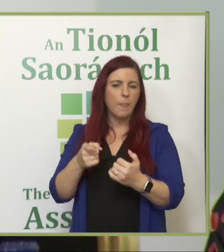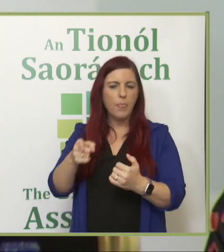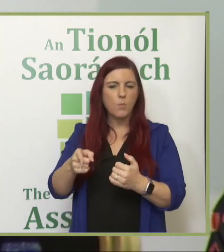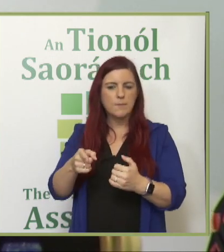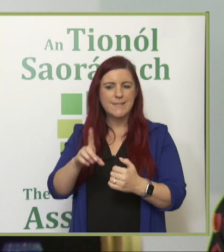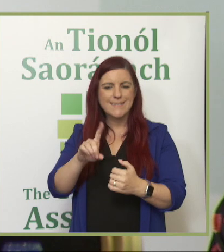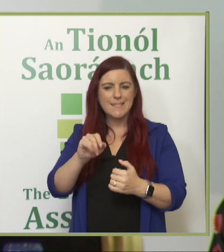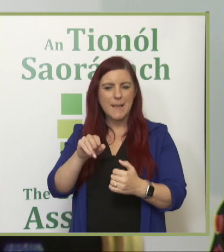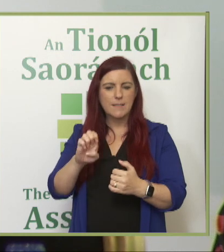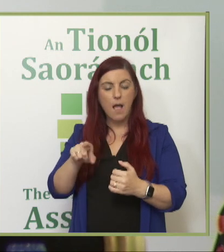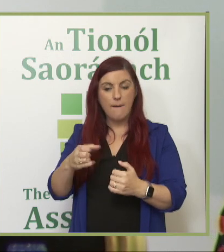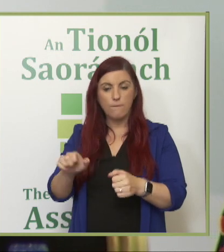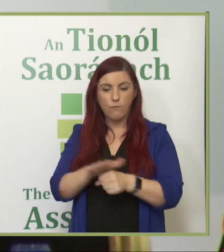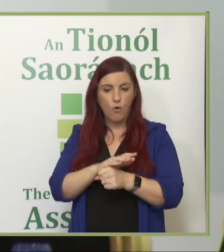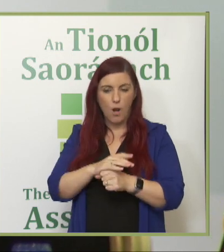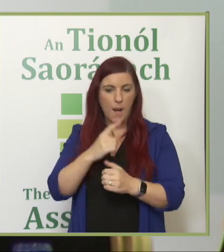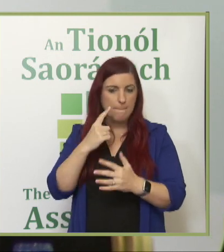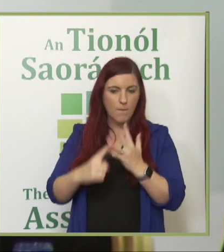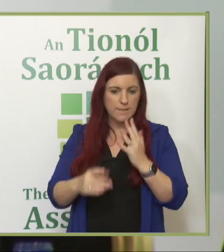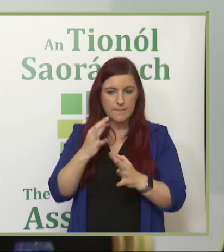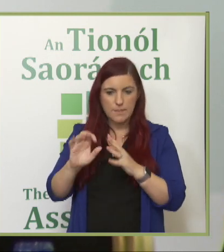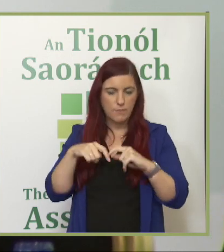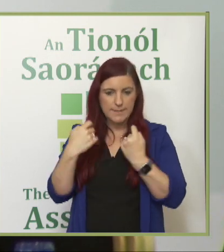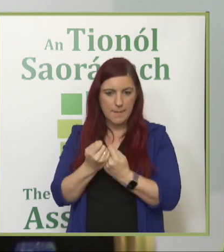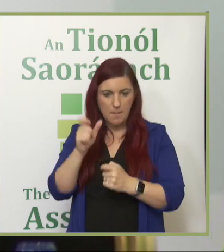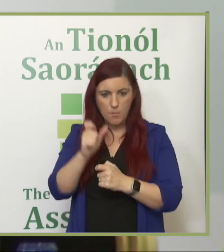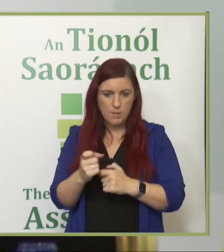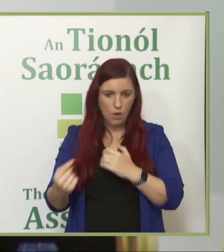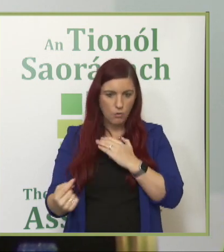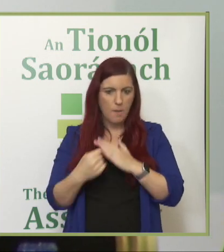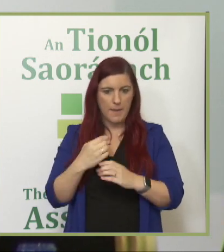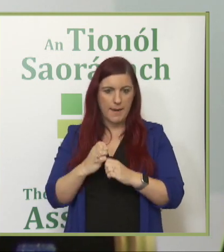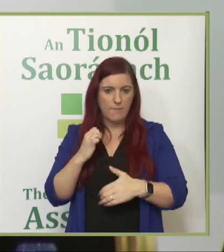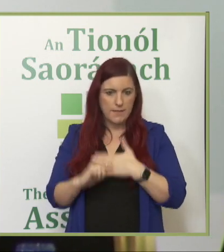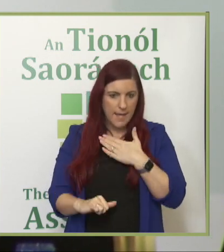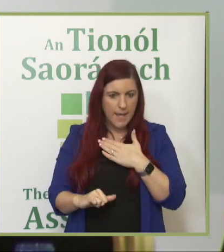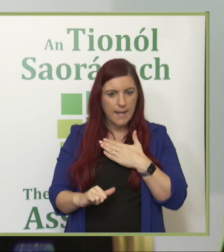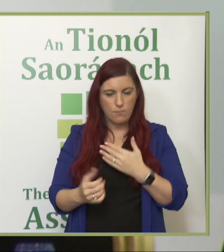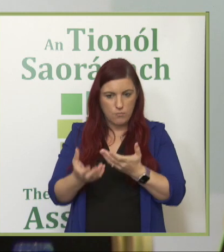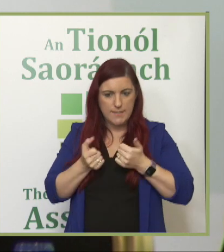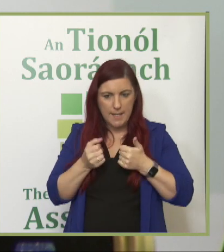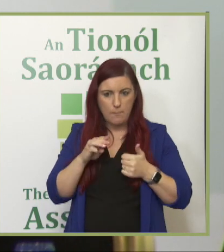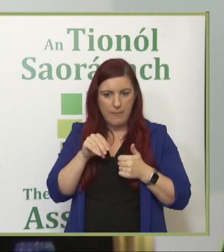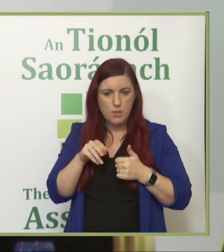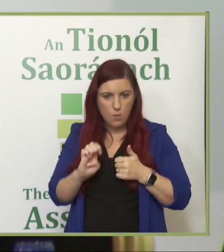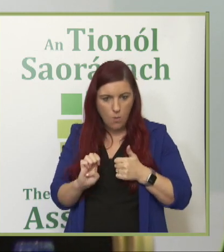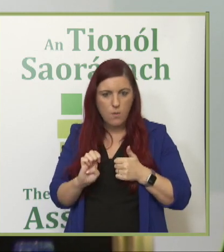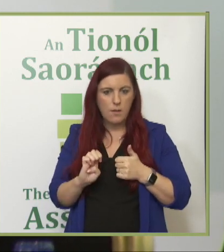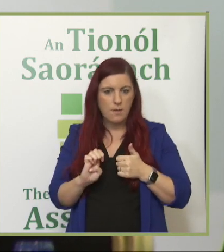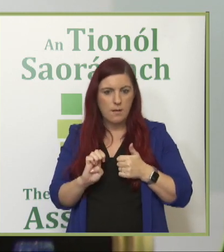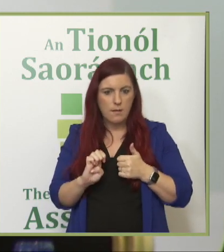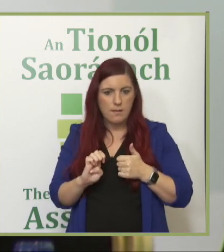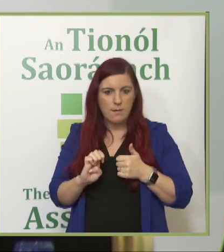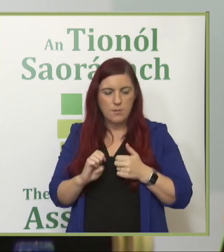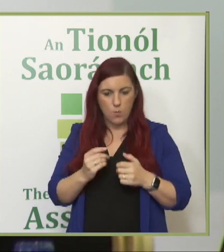team in place, and the individual comes to that initially on a daily basis, and they get their methadone or buprenorphine